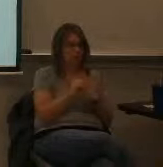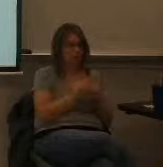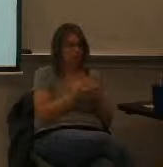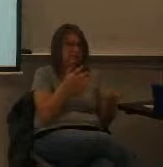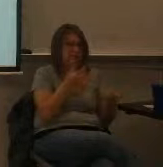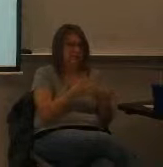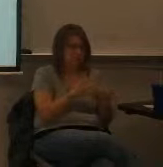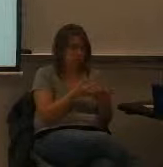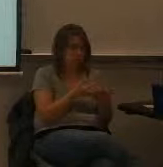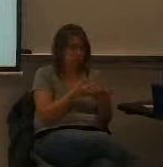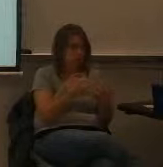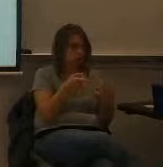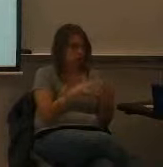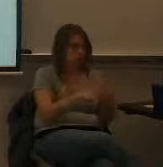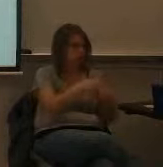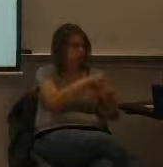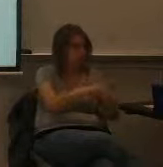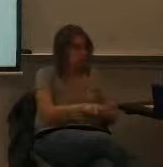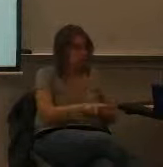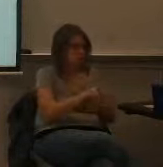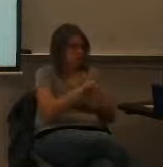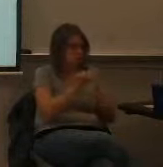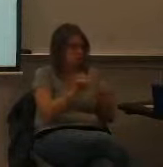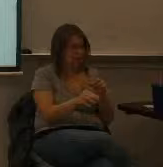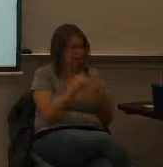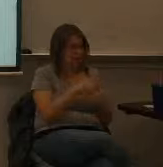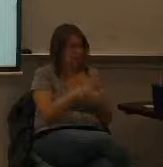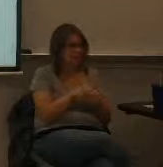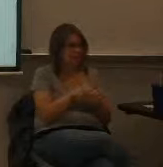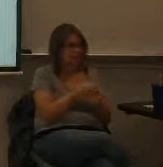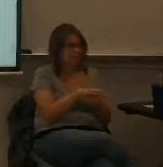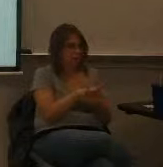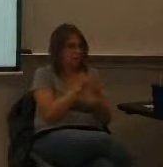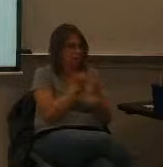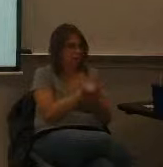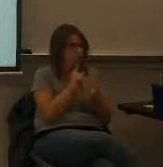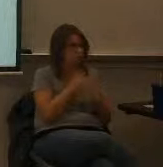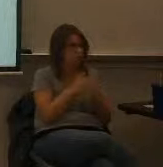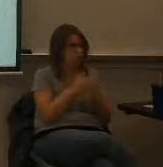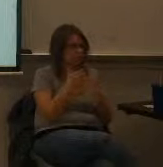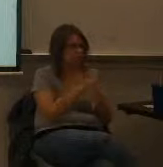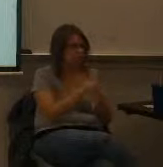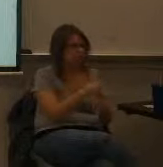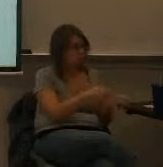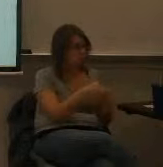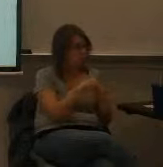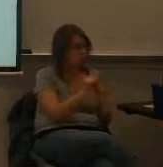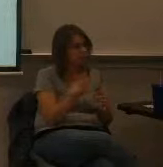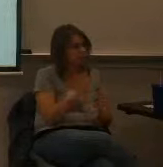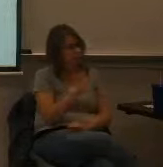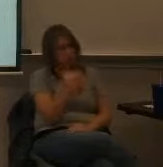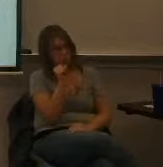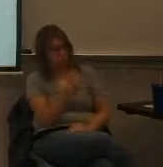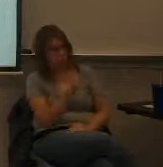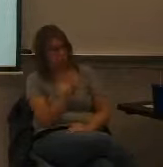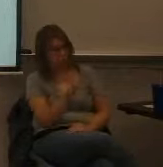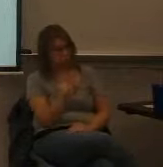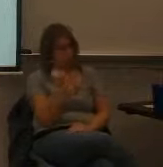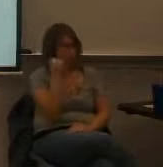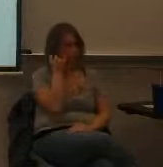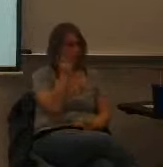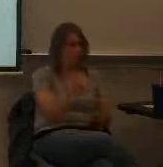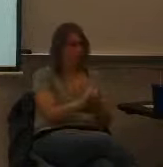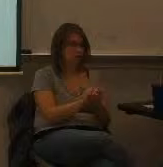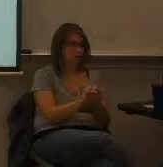adapted to being in disturbed habitats and actually require it, others don't. The idea